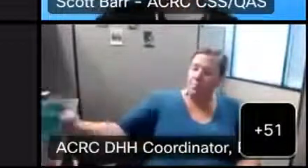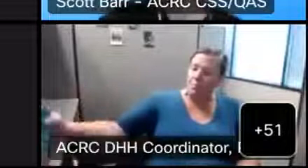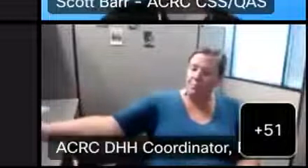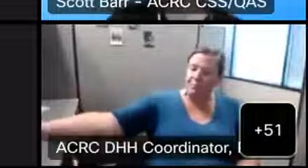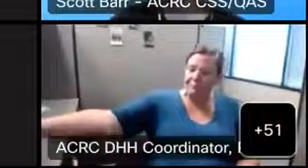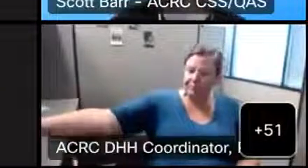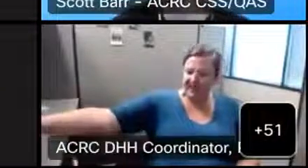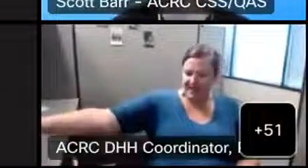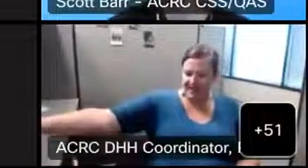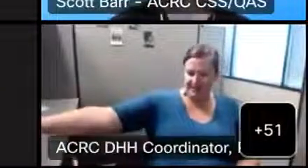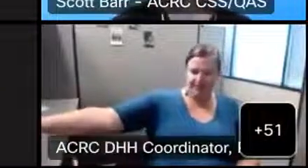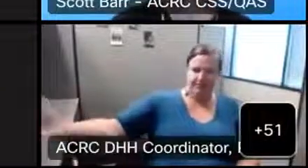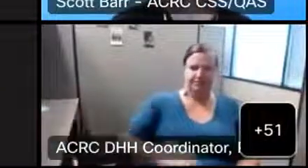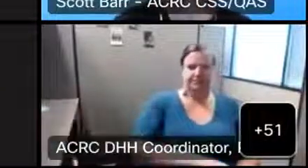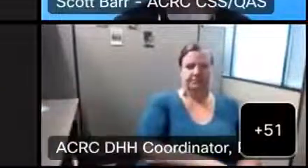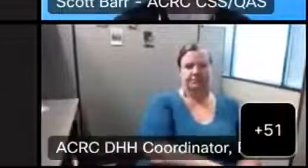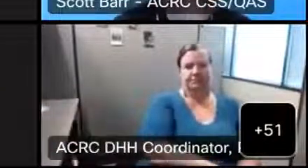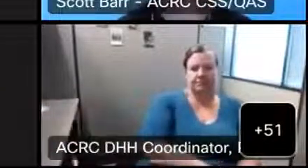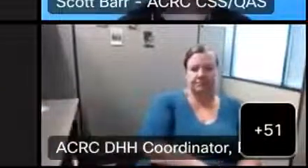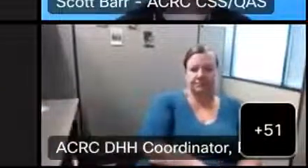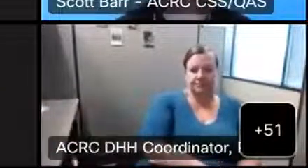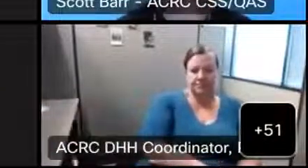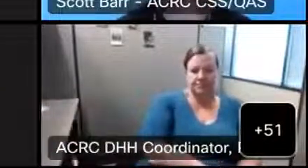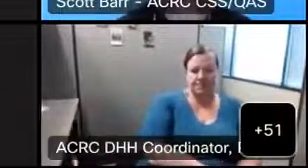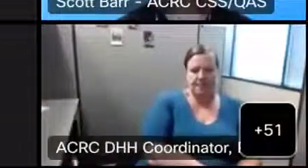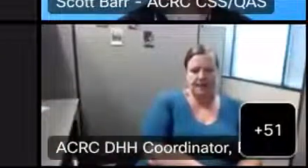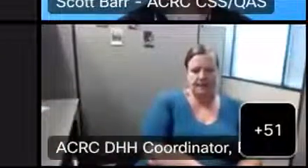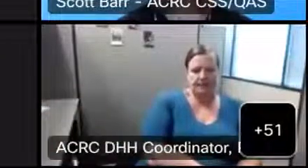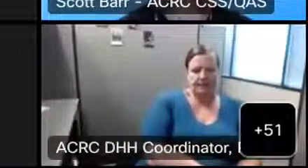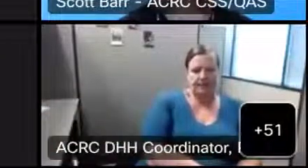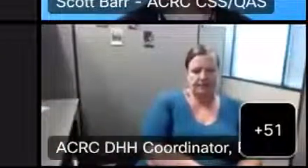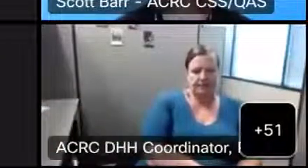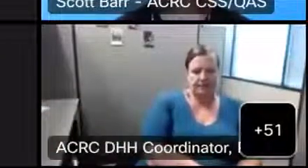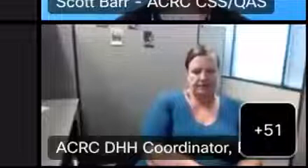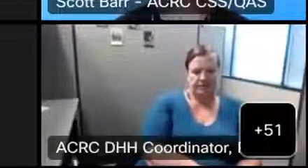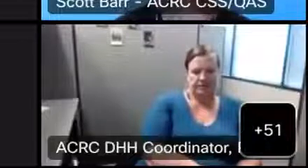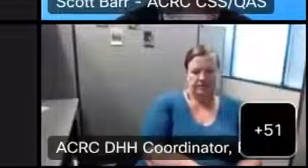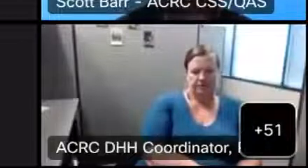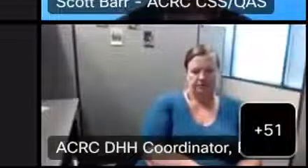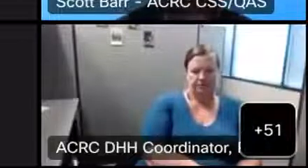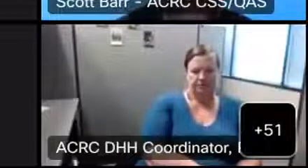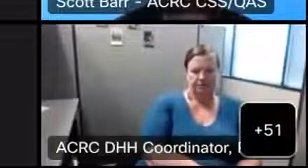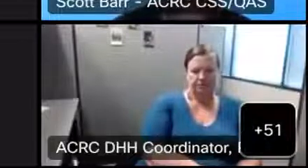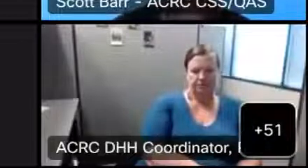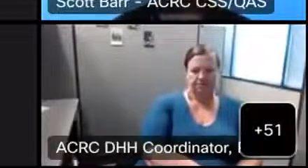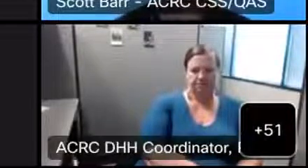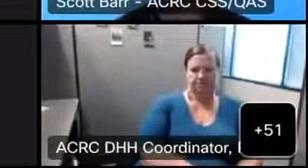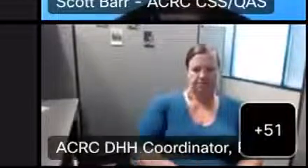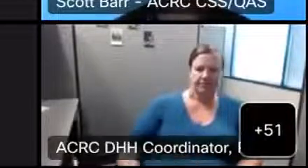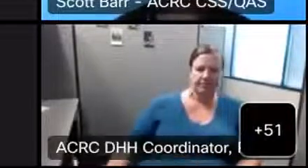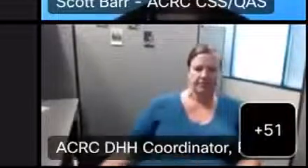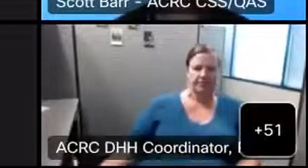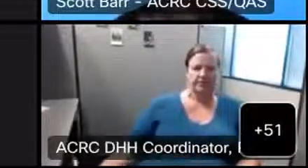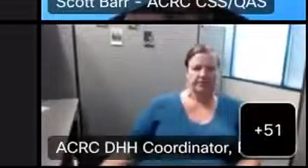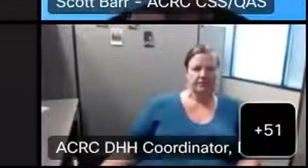Cool. Reinventing day programs. We had a job fair last week, and I will throw it to Carly